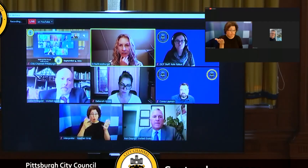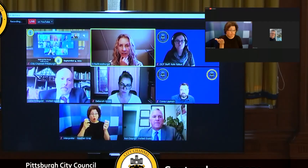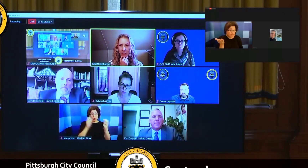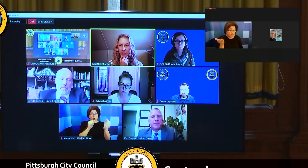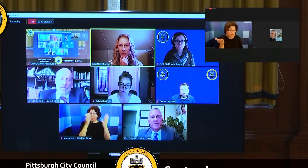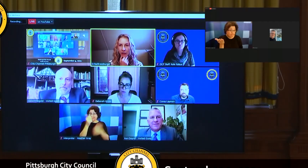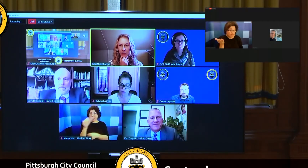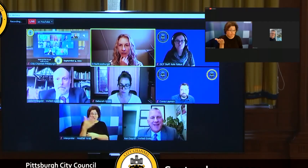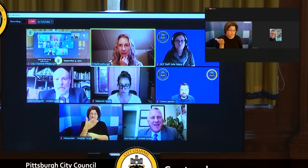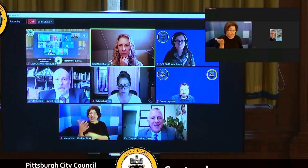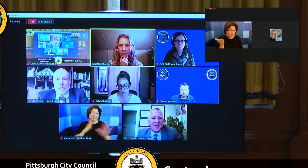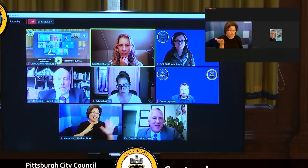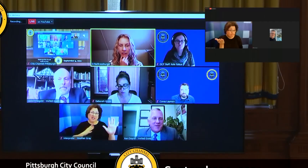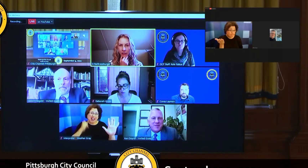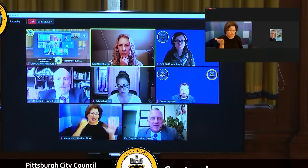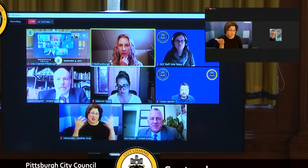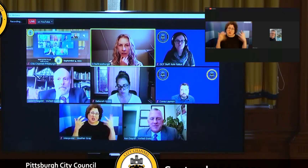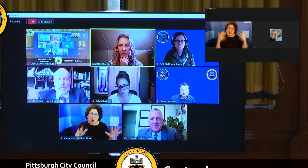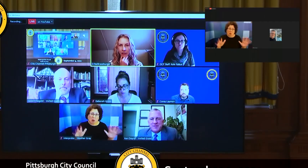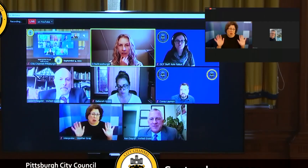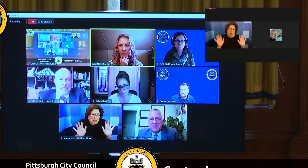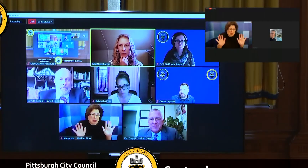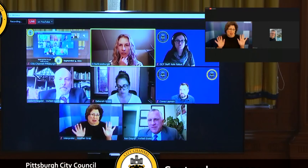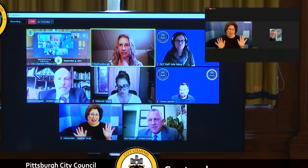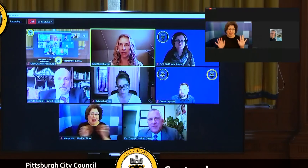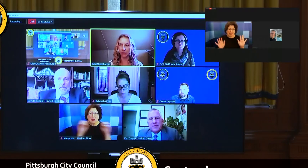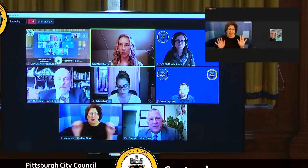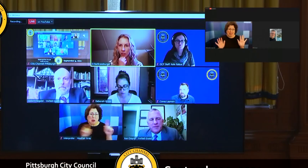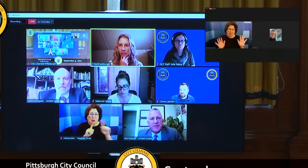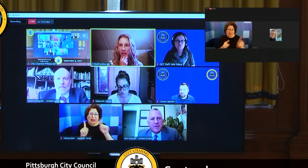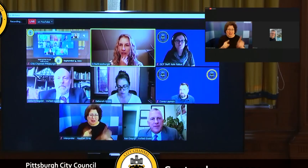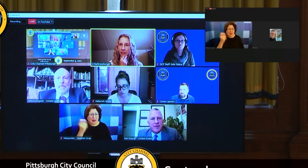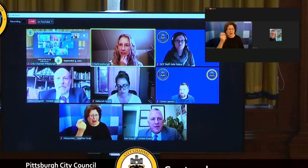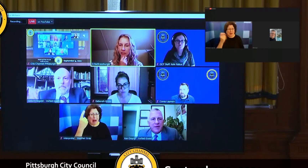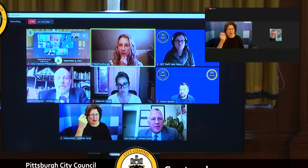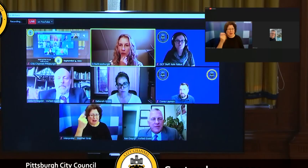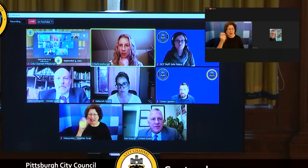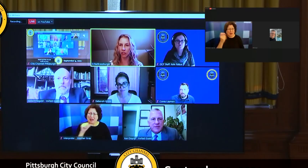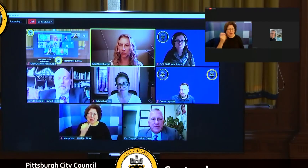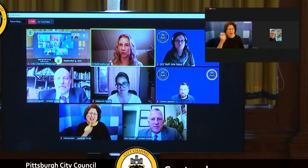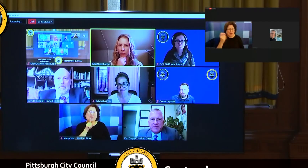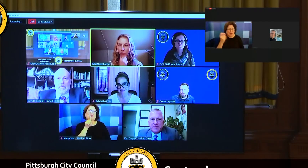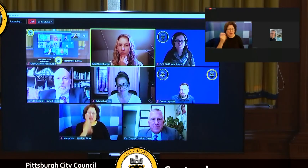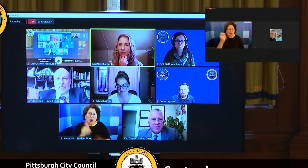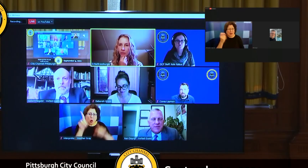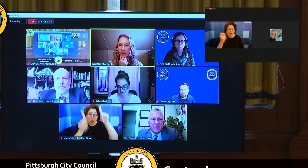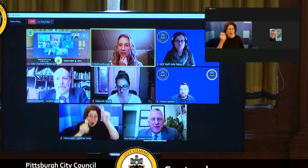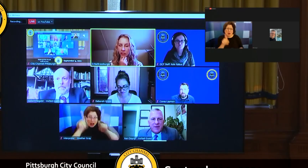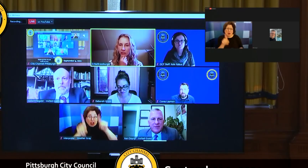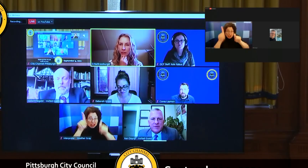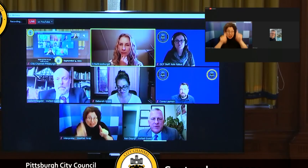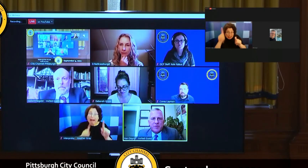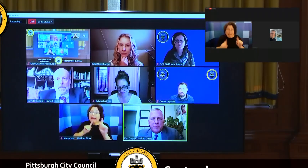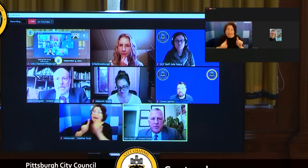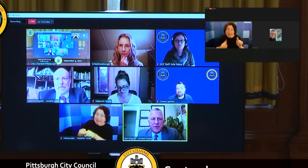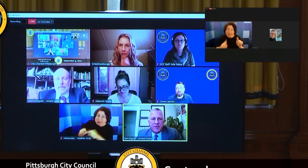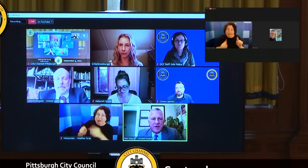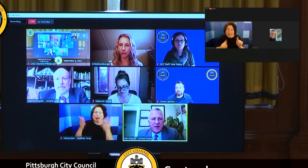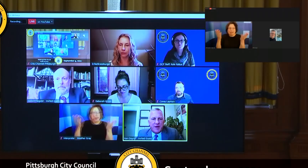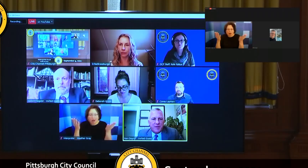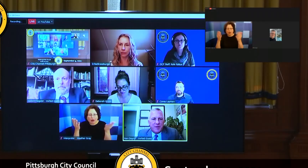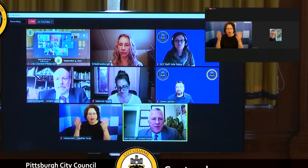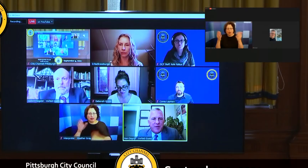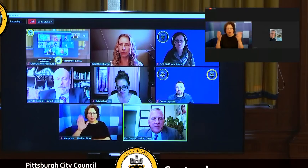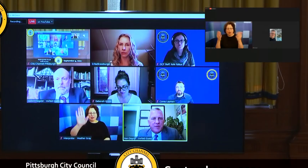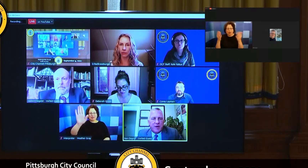that's fine too. If there's not really an answer, I understand there weren't exactly questions asked, just questions that were sort of mentioned. Just super briefly,